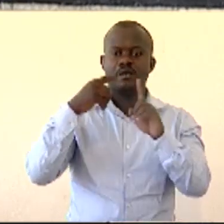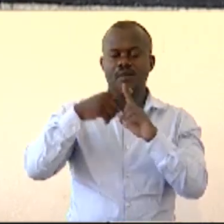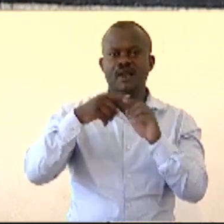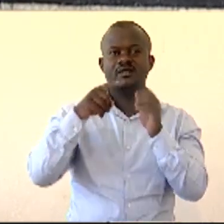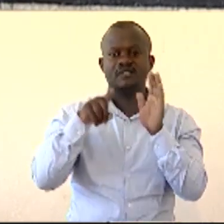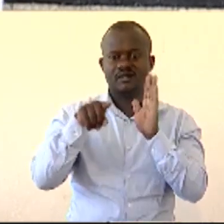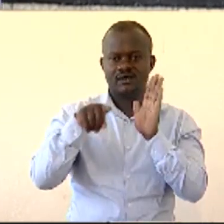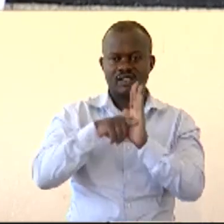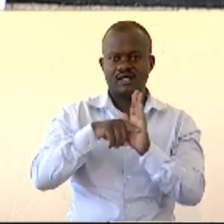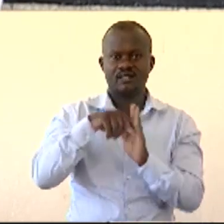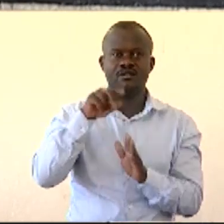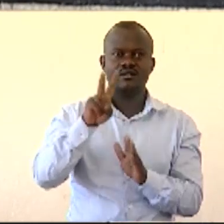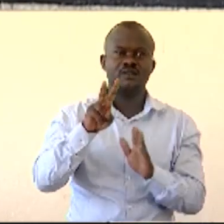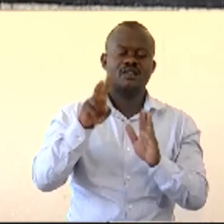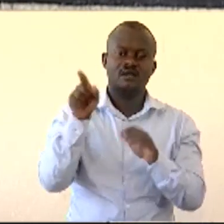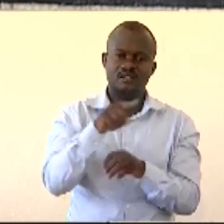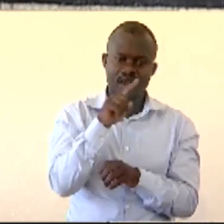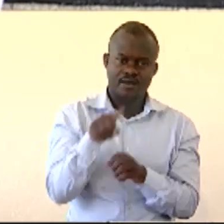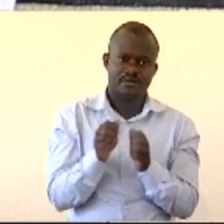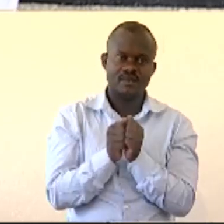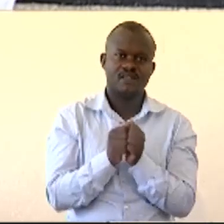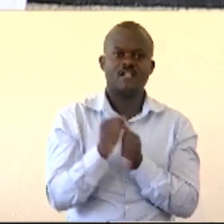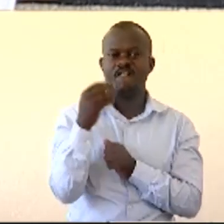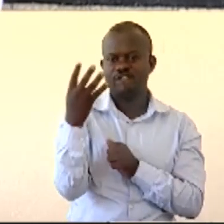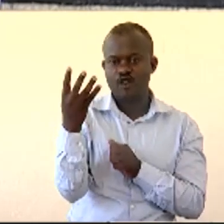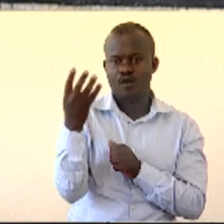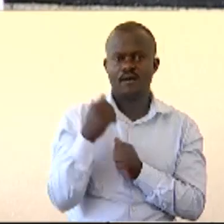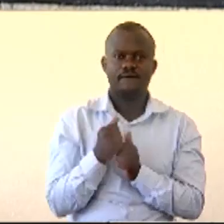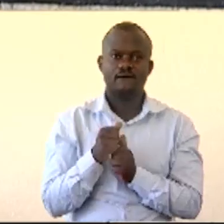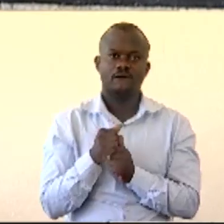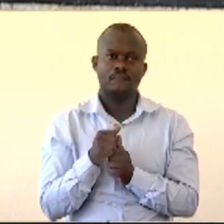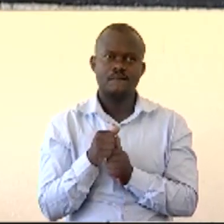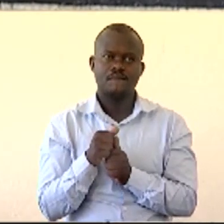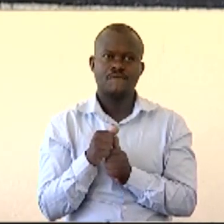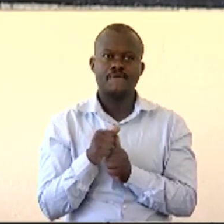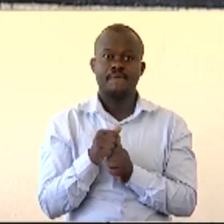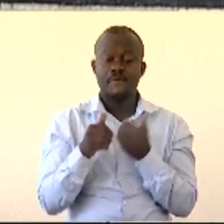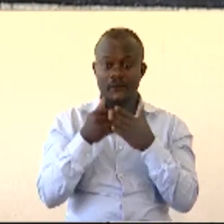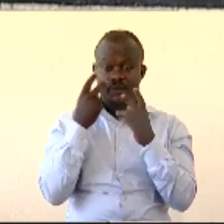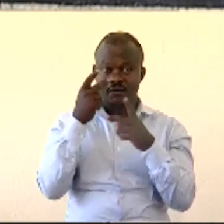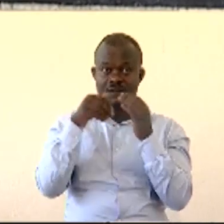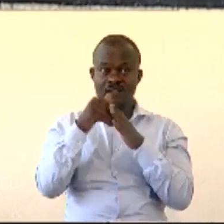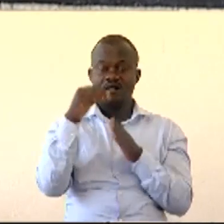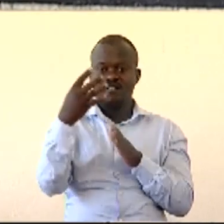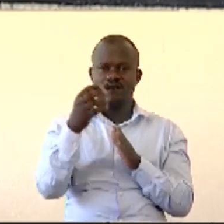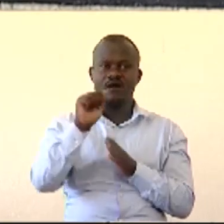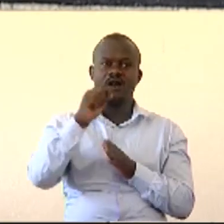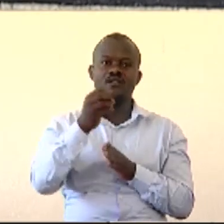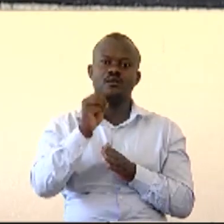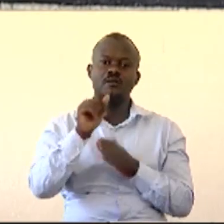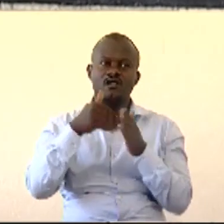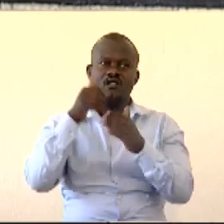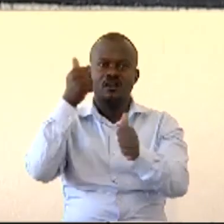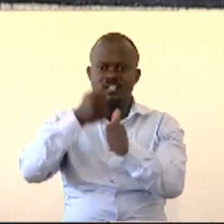-2 times 4. You see here there are 4 atoms, but each